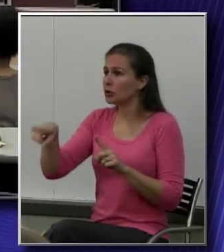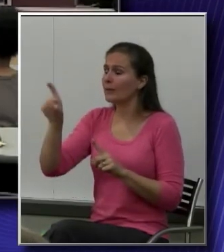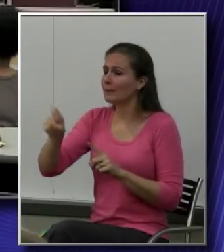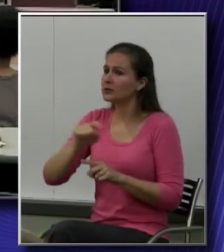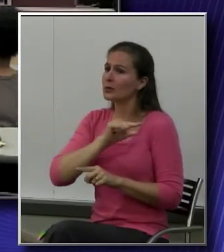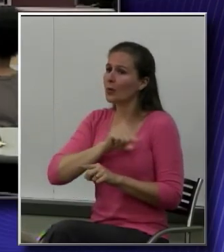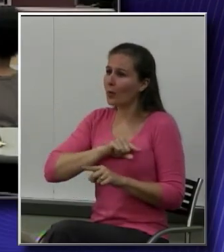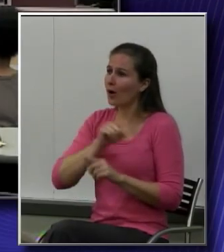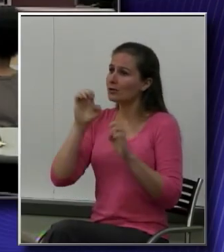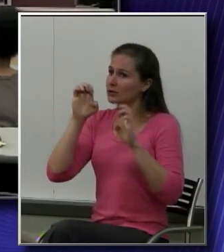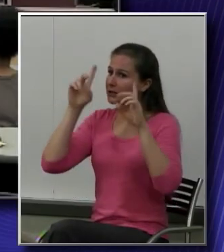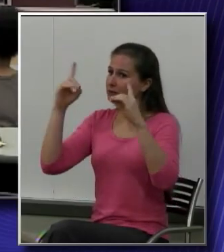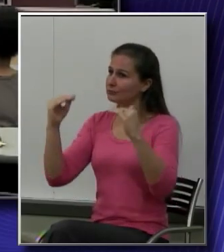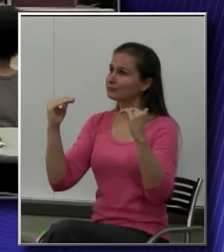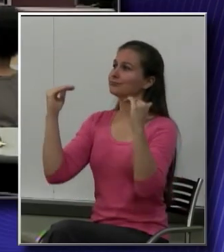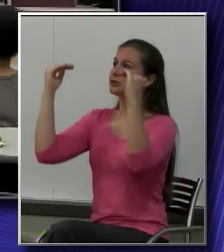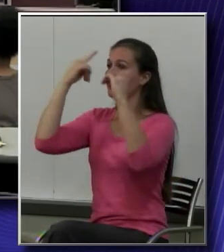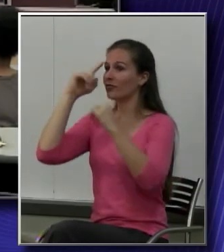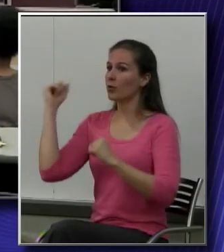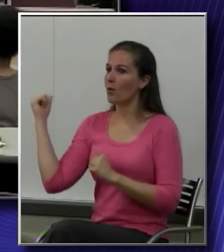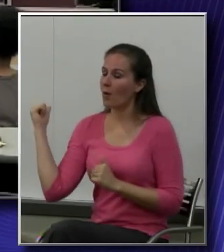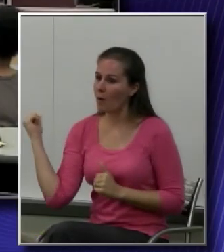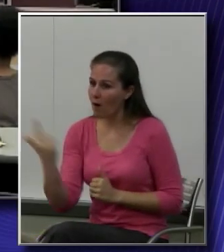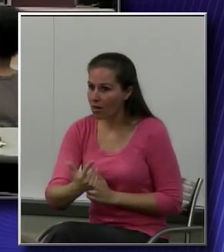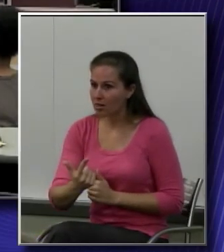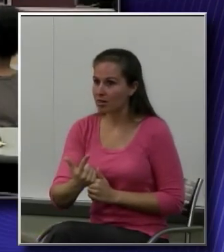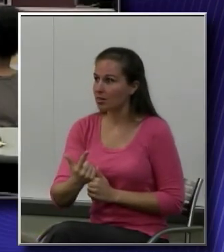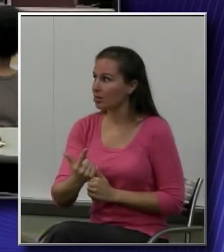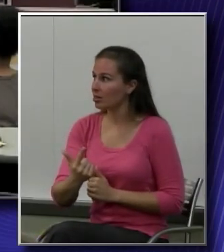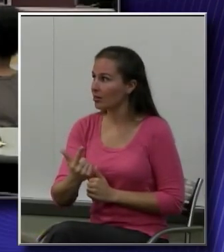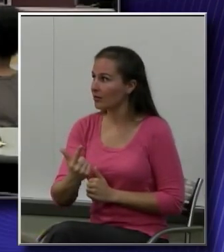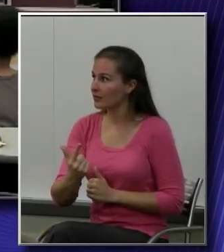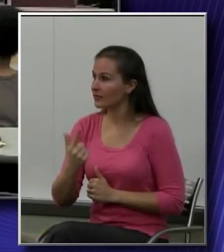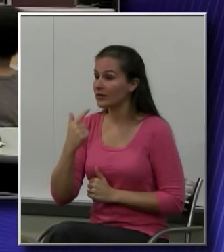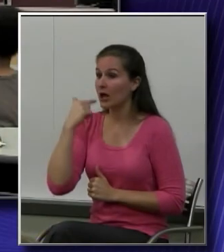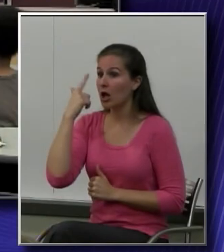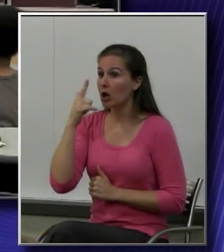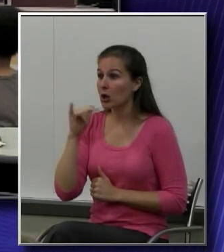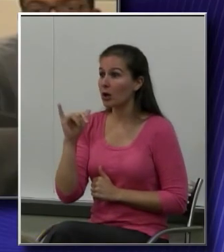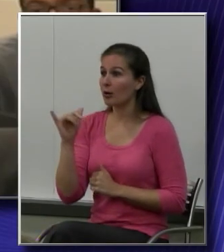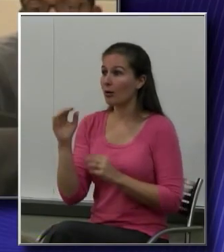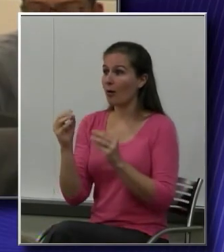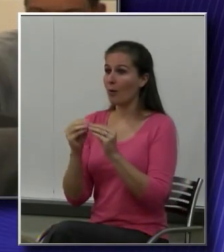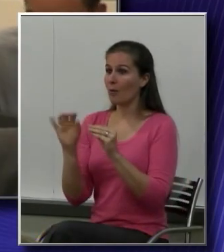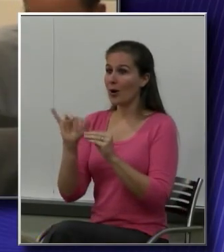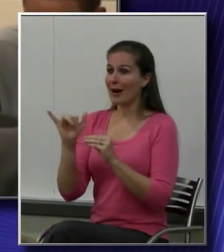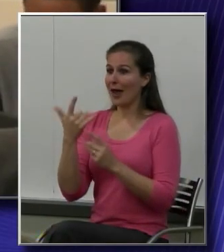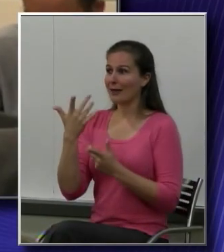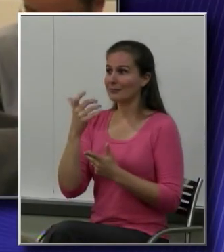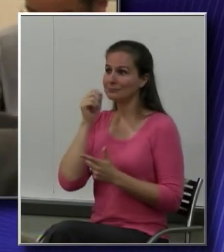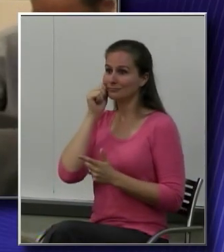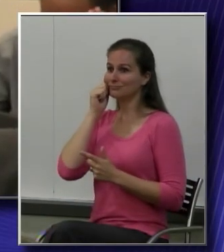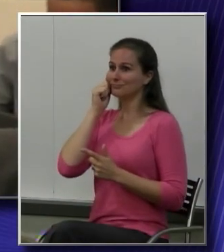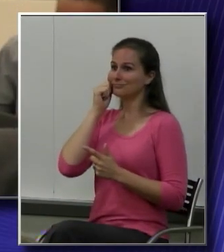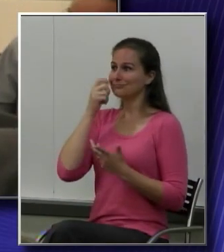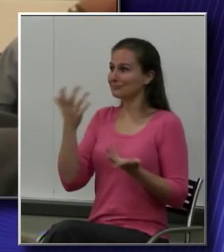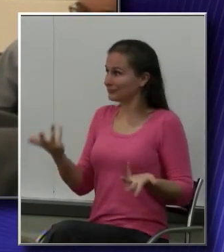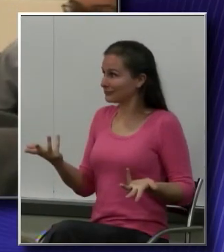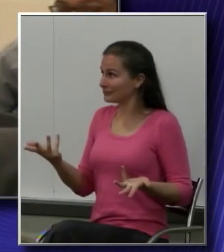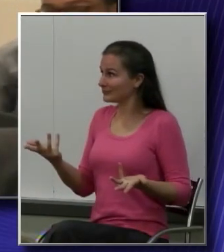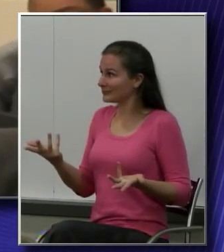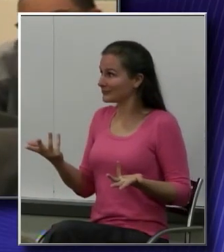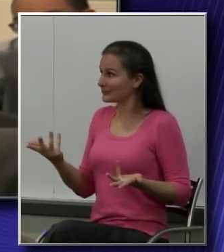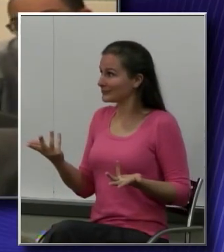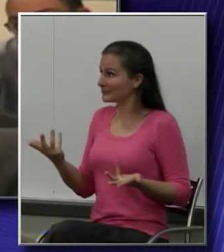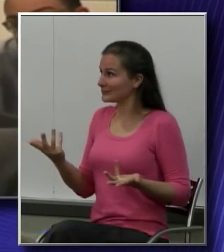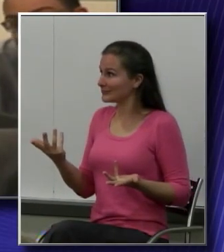quality education to everybody who looks more like the epidermis and something about the